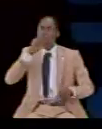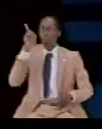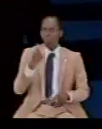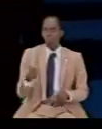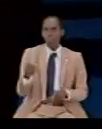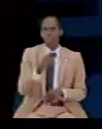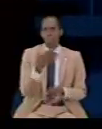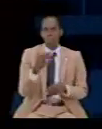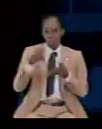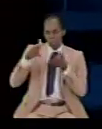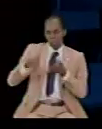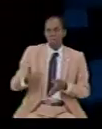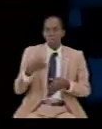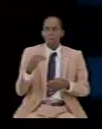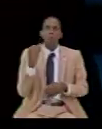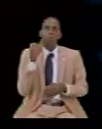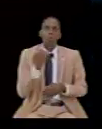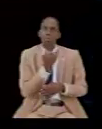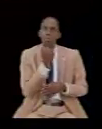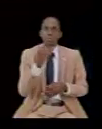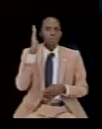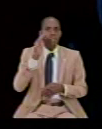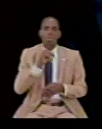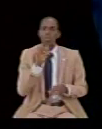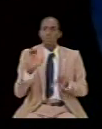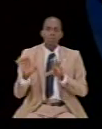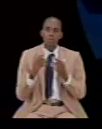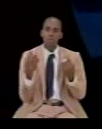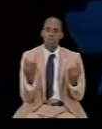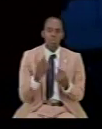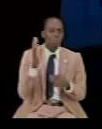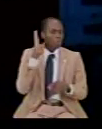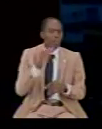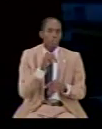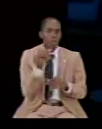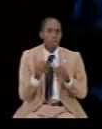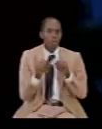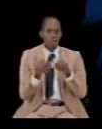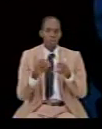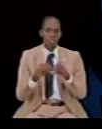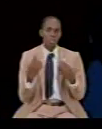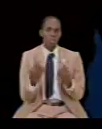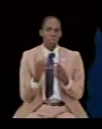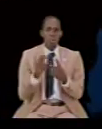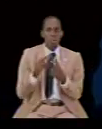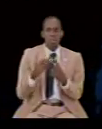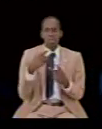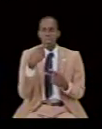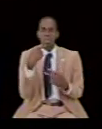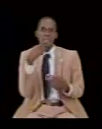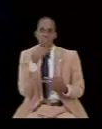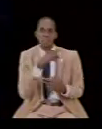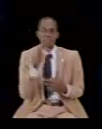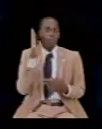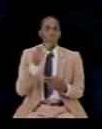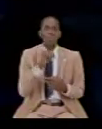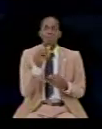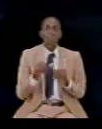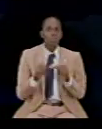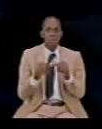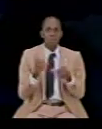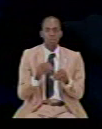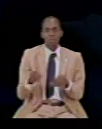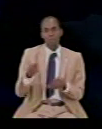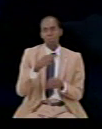Israel shall not do iniquity. They will not continue in sin, nor speak lies. They will not continue in their